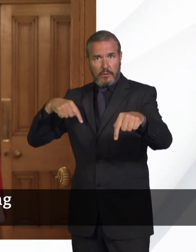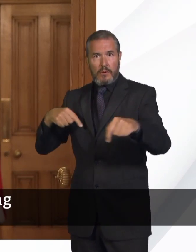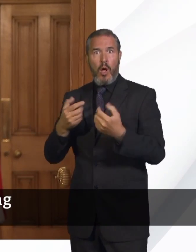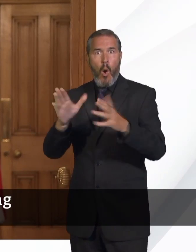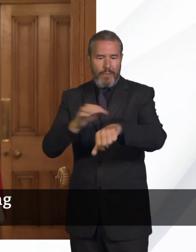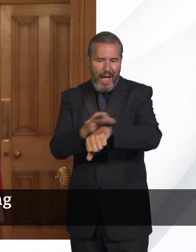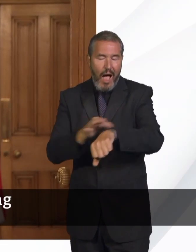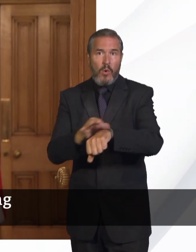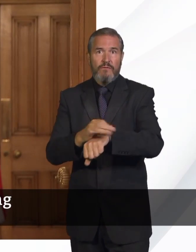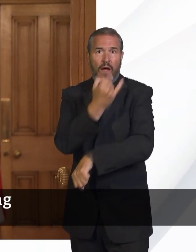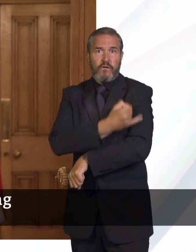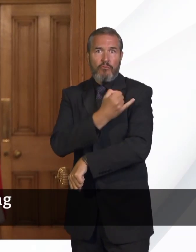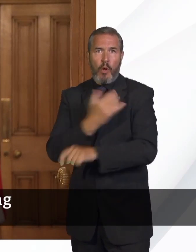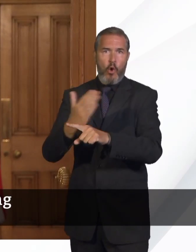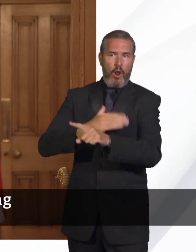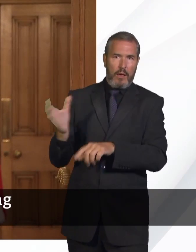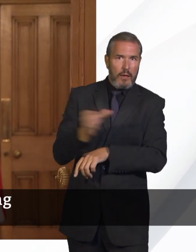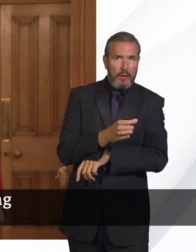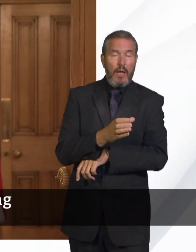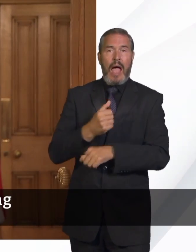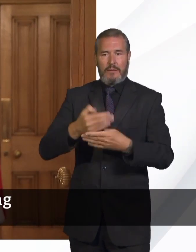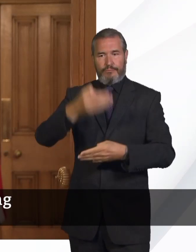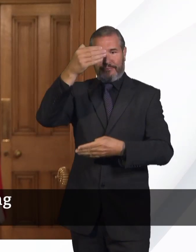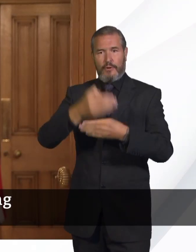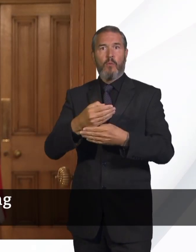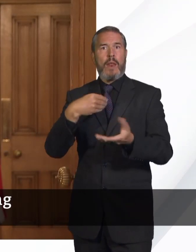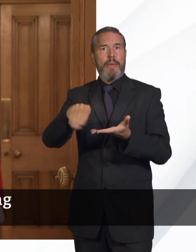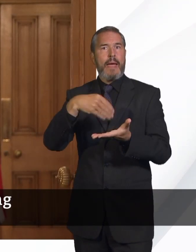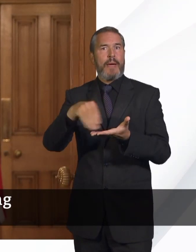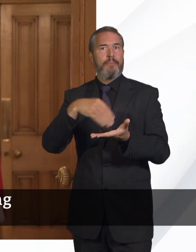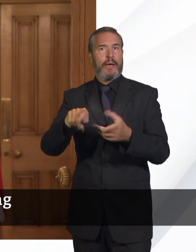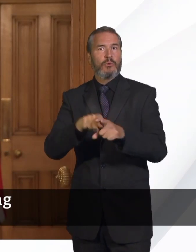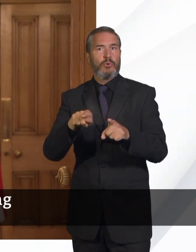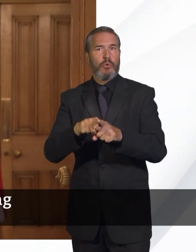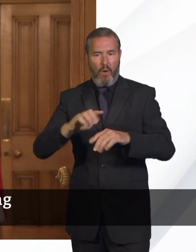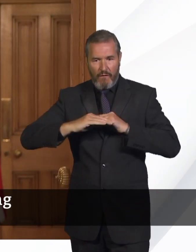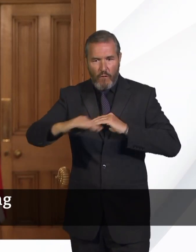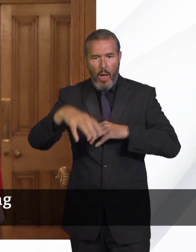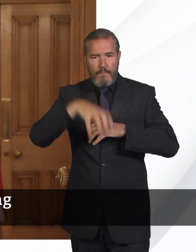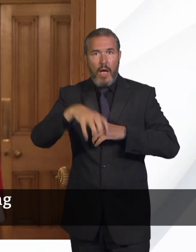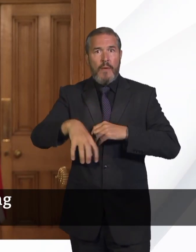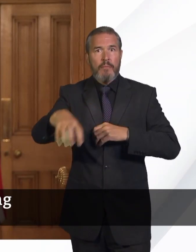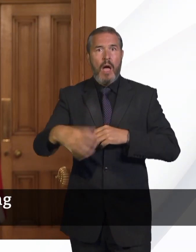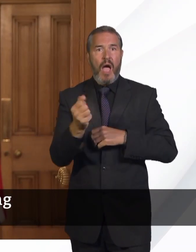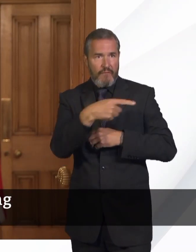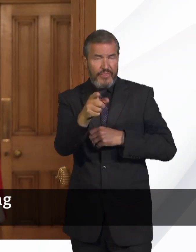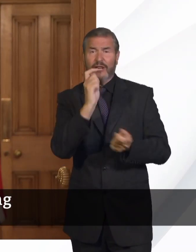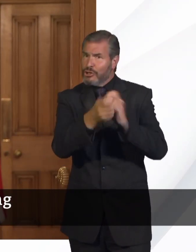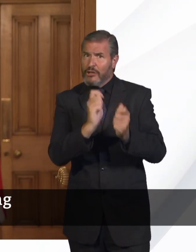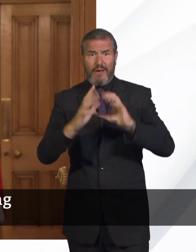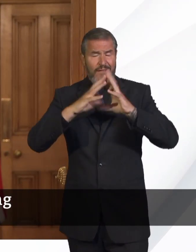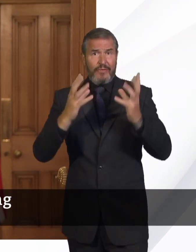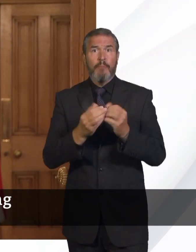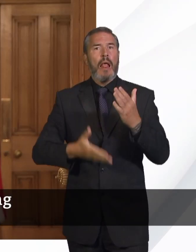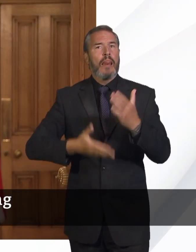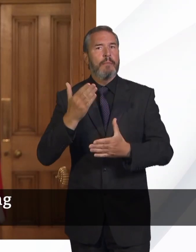opening hours for vulnerable people, perspex screens at checkouts, floor markings to guide shoppers, and limiting the number